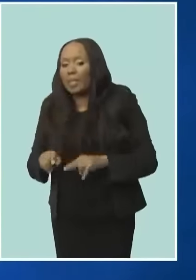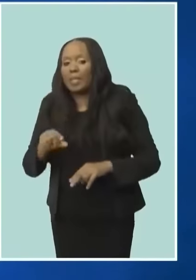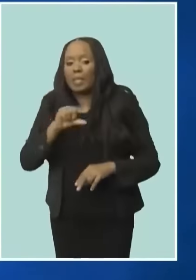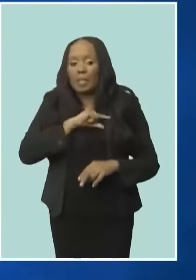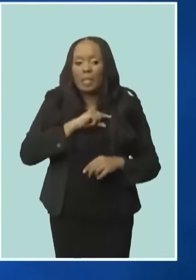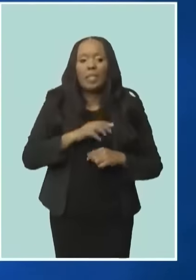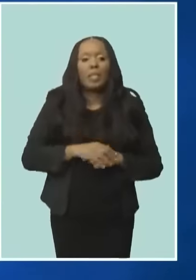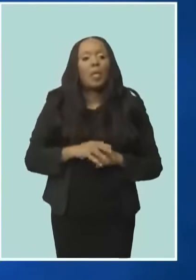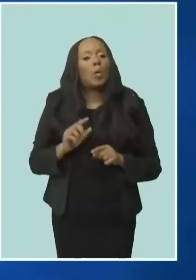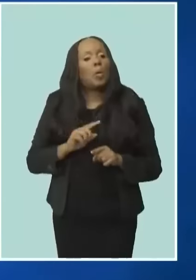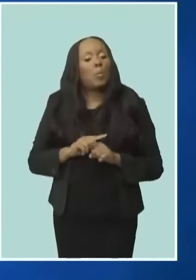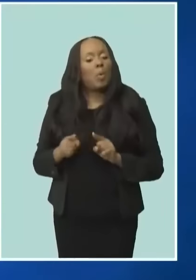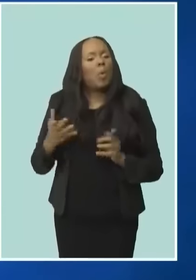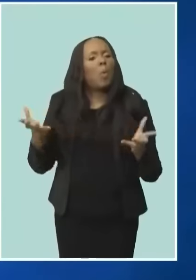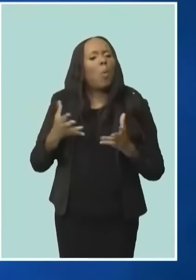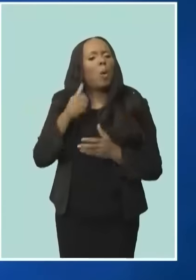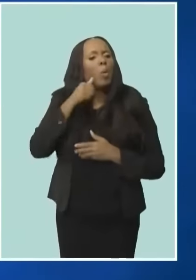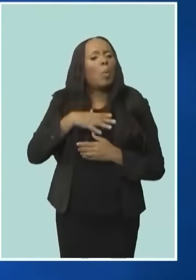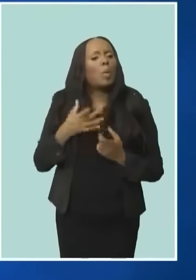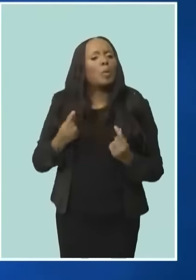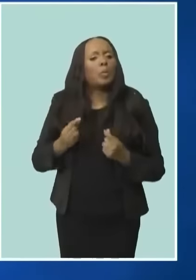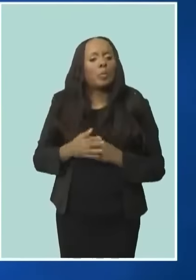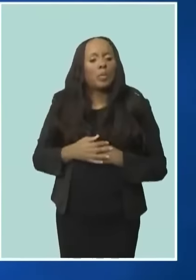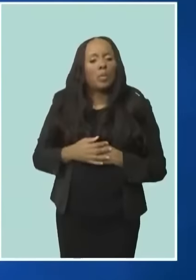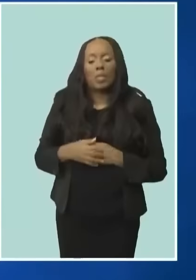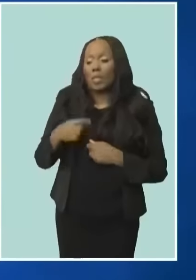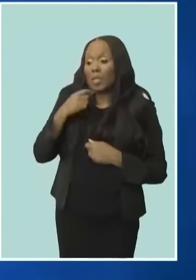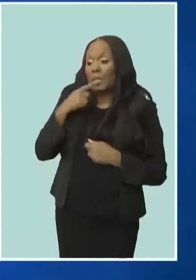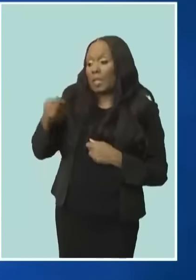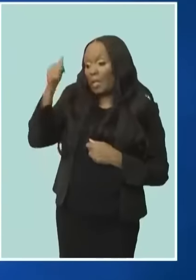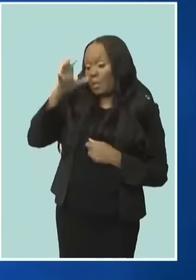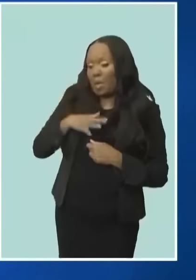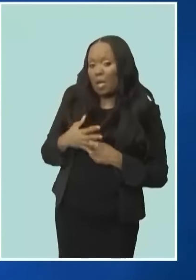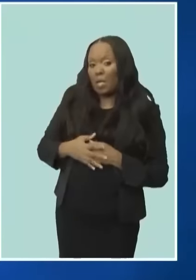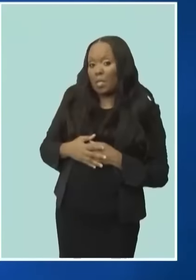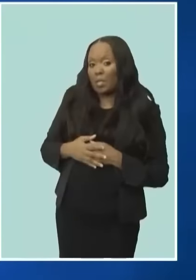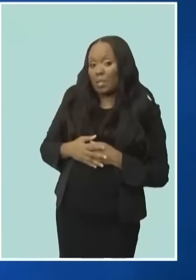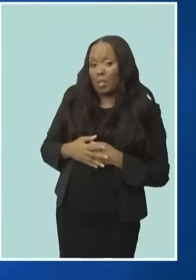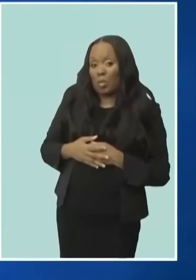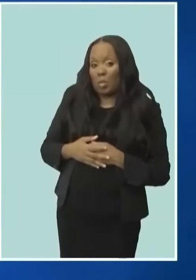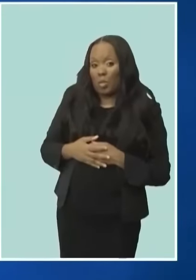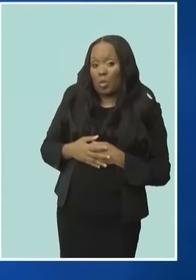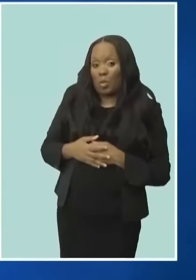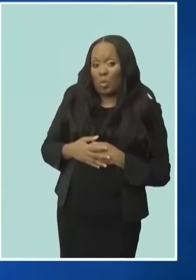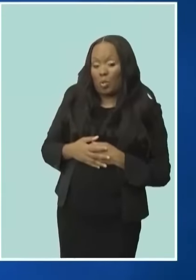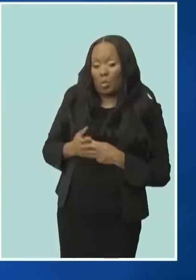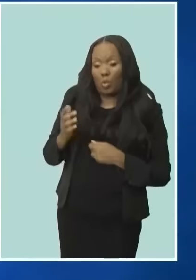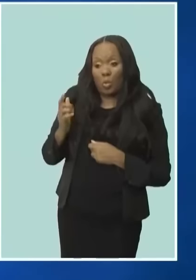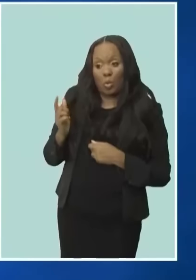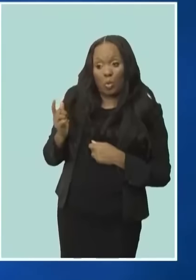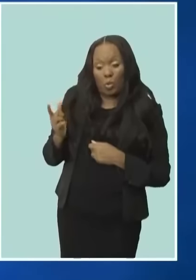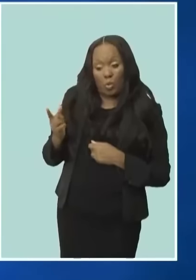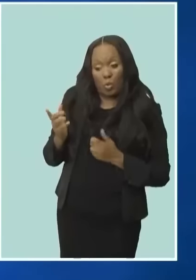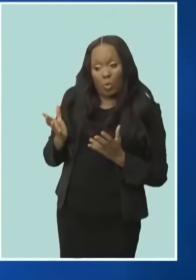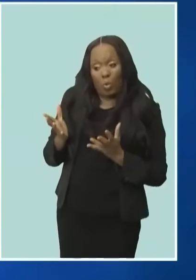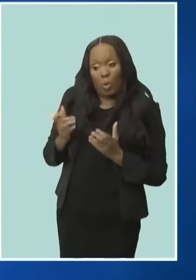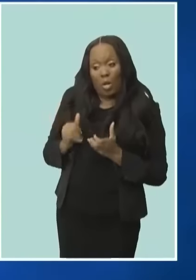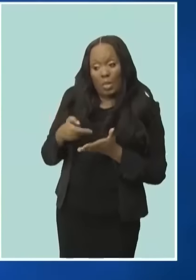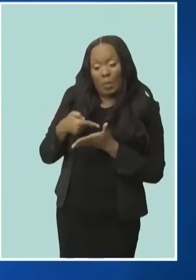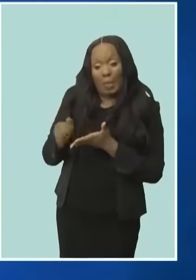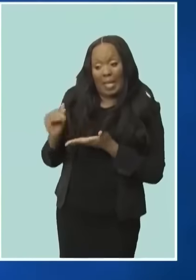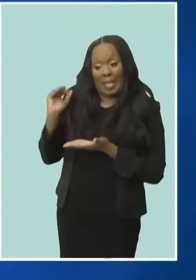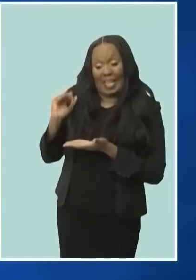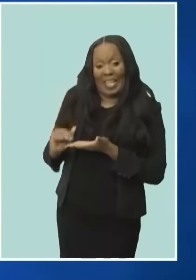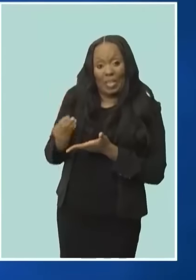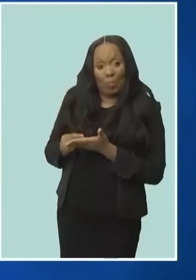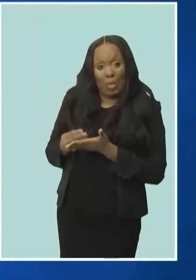by demanding that Kyle Haynes pay her $300 as a reward for her not collecting the requisite duties for the